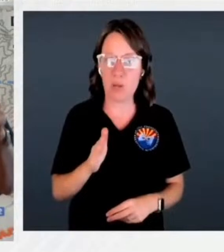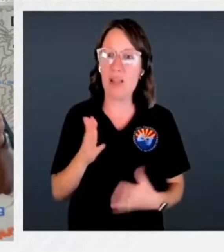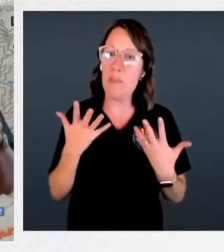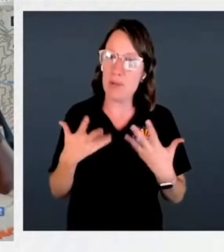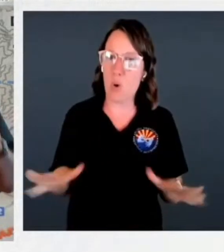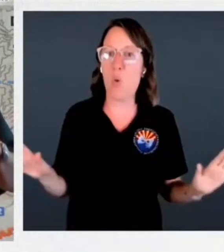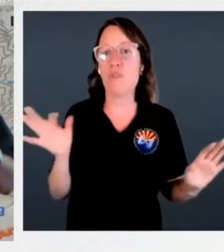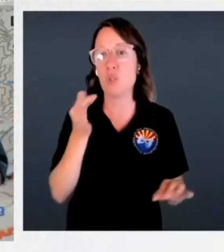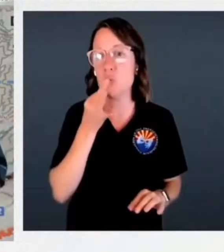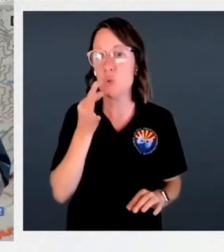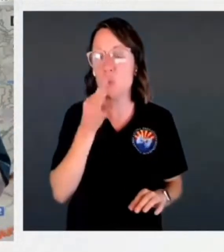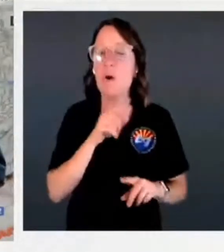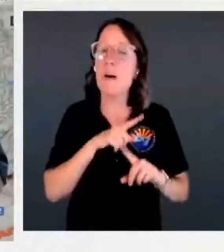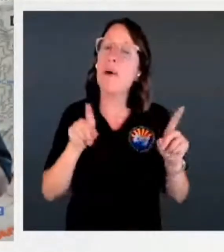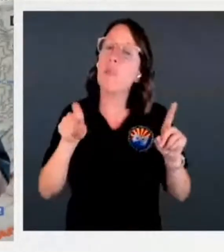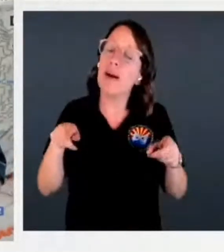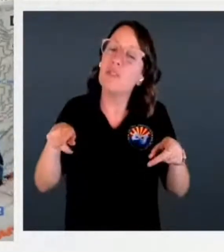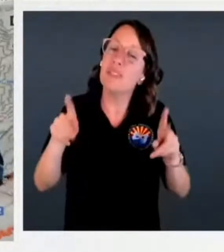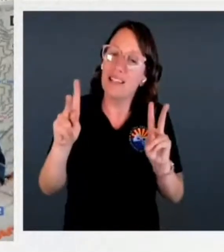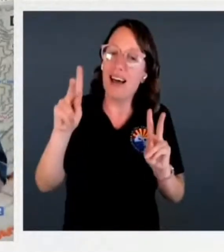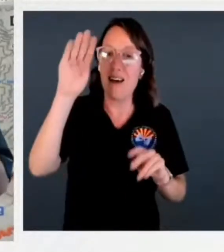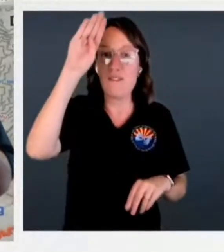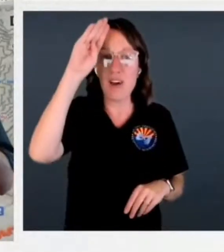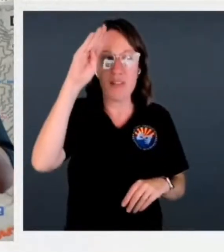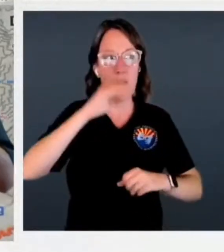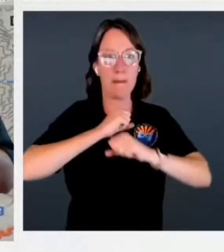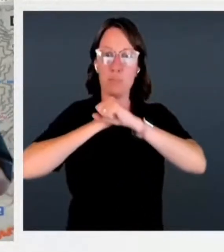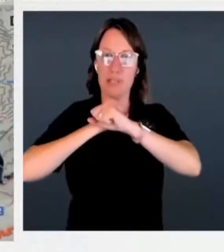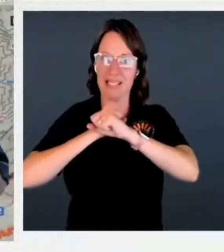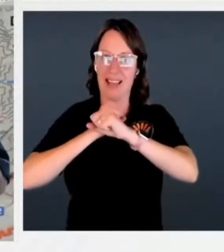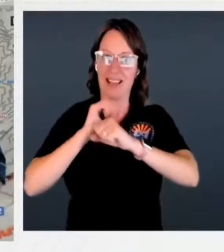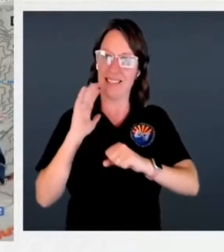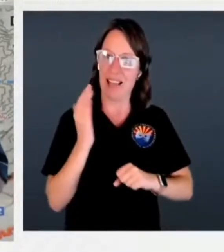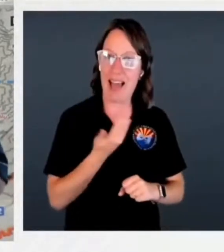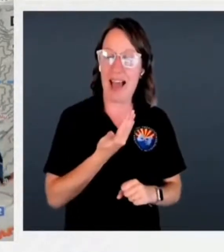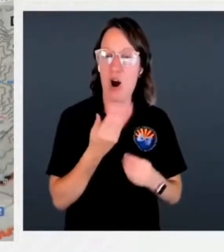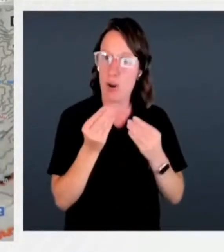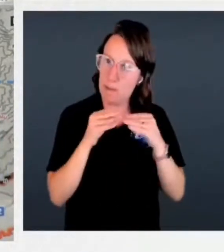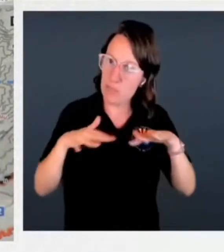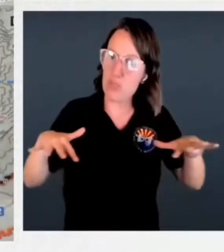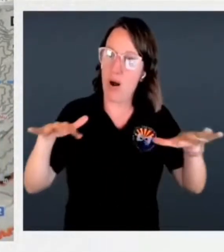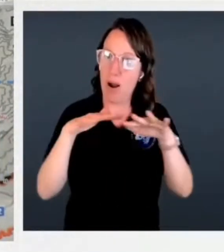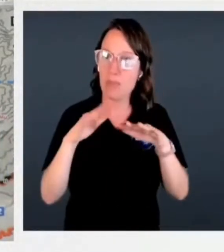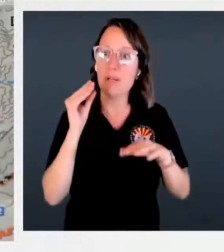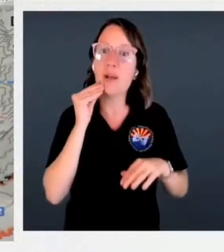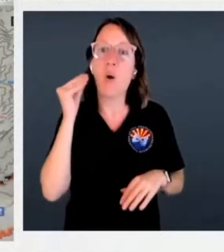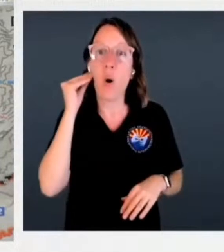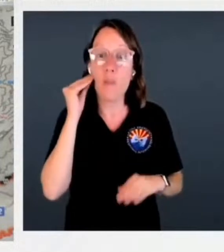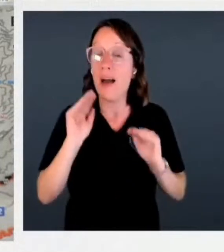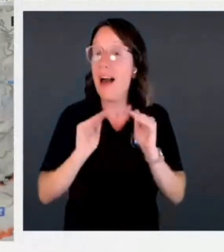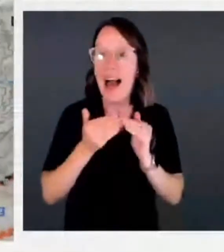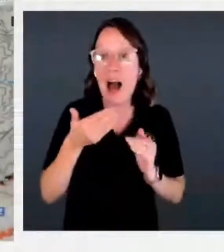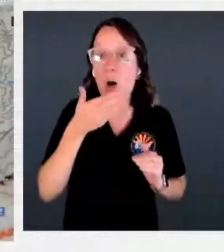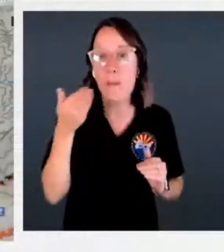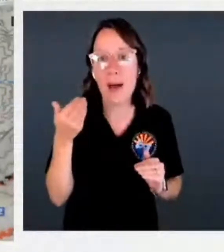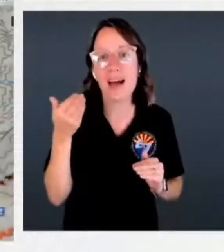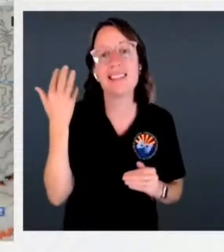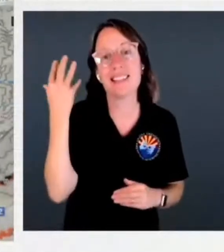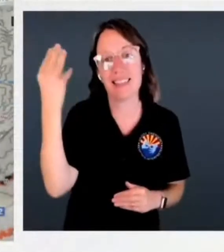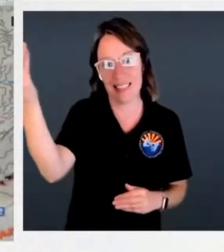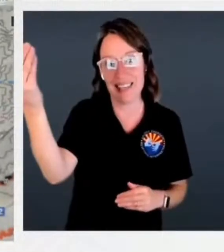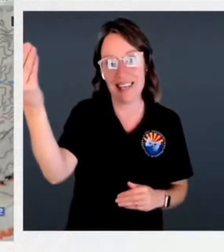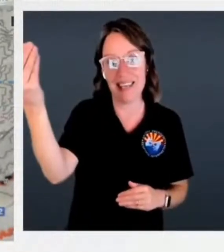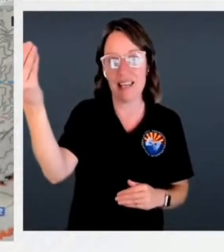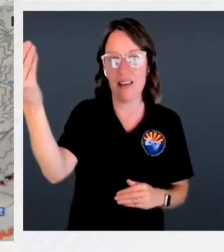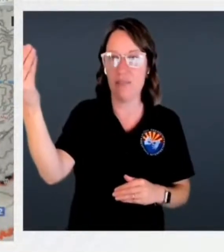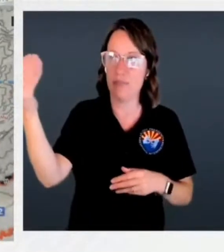the best chance possible to protect the property. And you can do that by getting out of their way. So I'll pray for all of you,